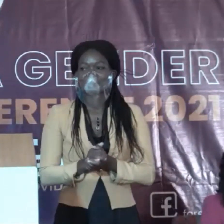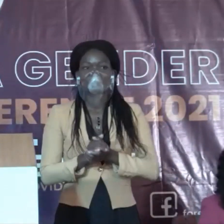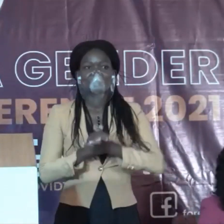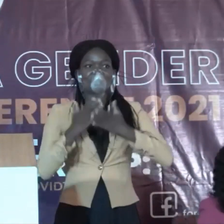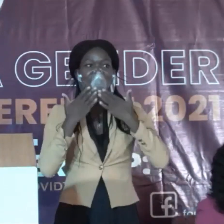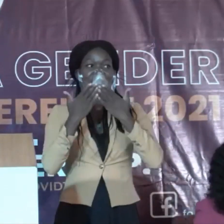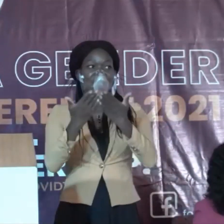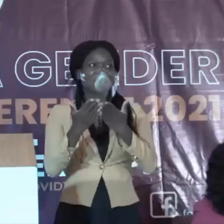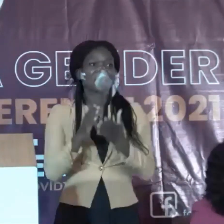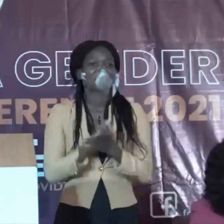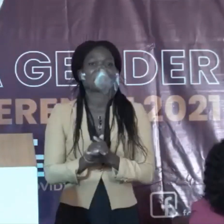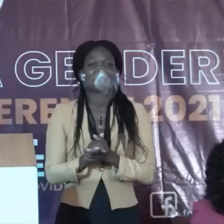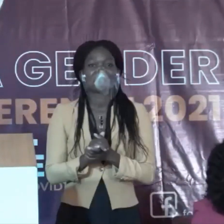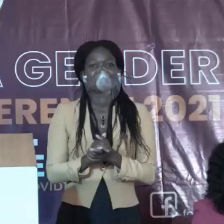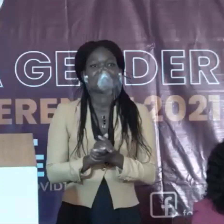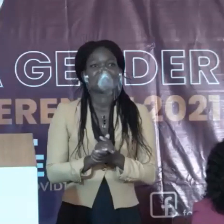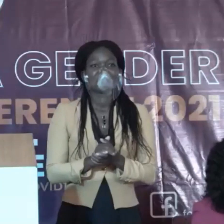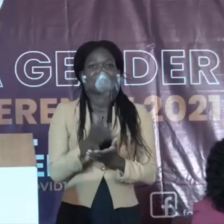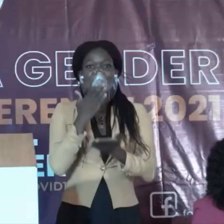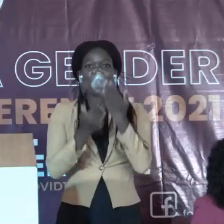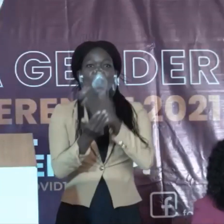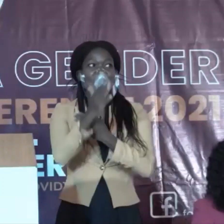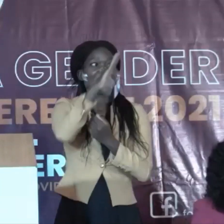Thank you. Good afternoon.